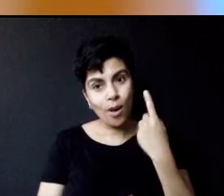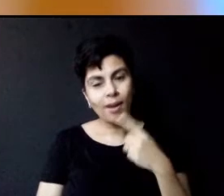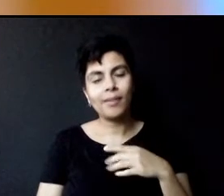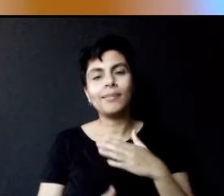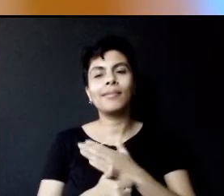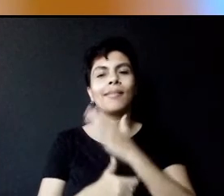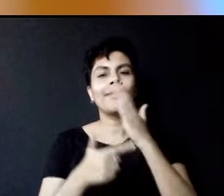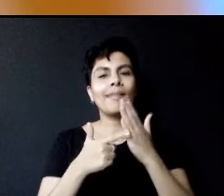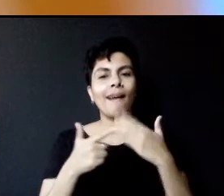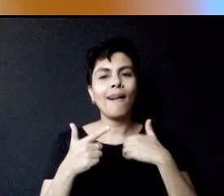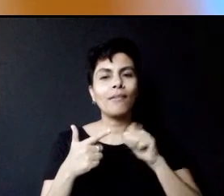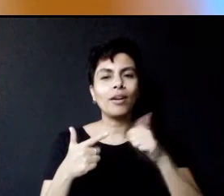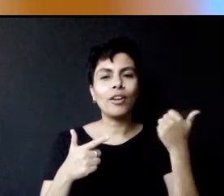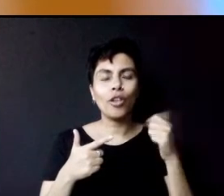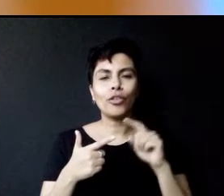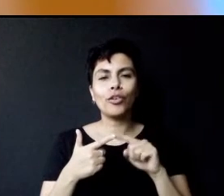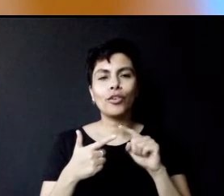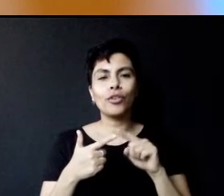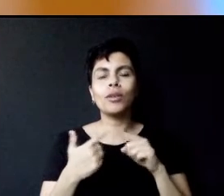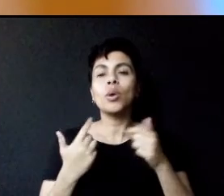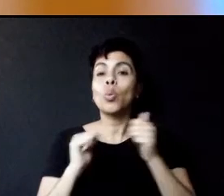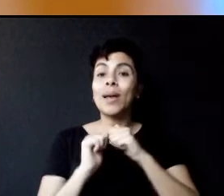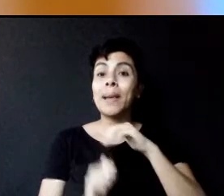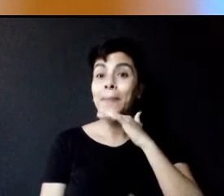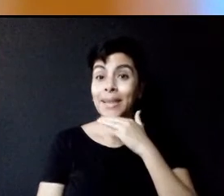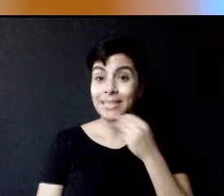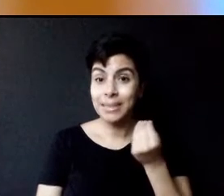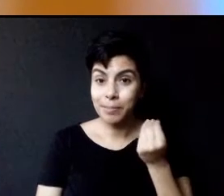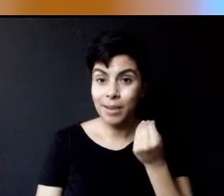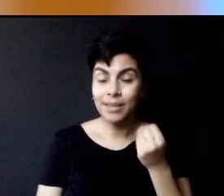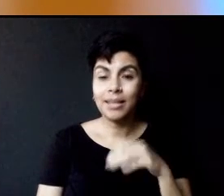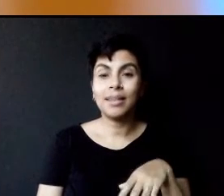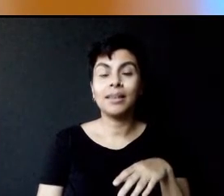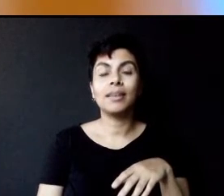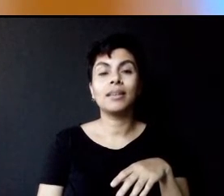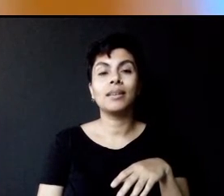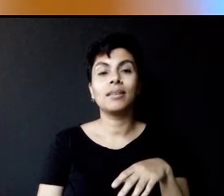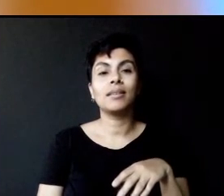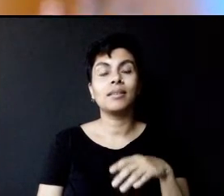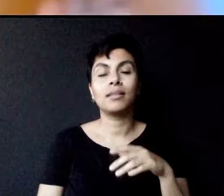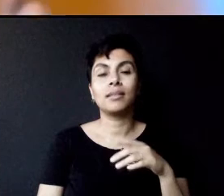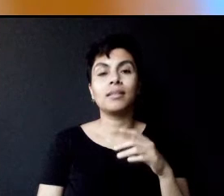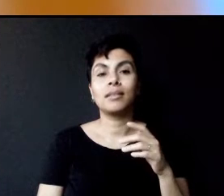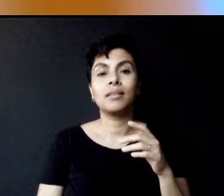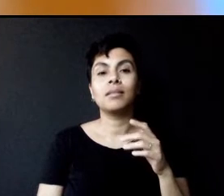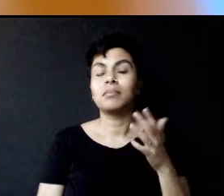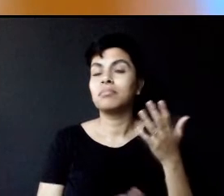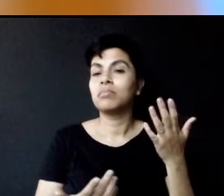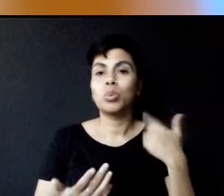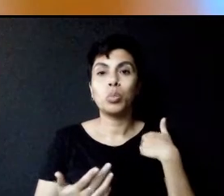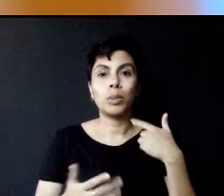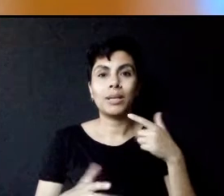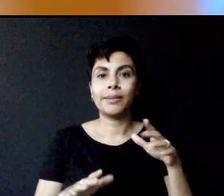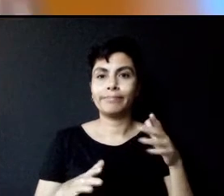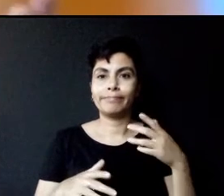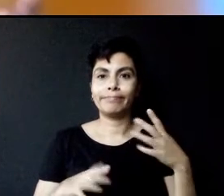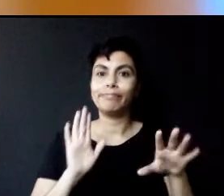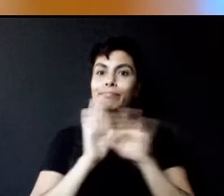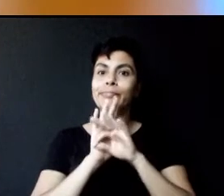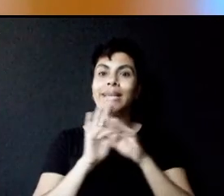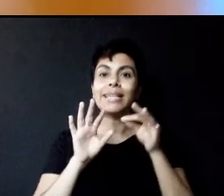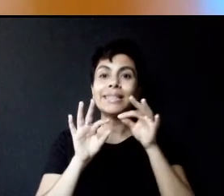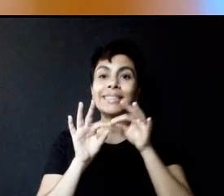We have another one. A lot of times with Messy Monday, it's really taking simple,